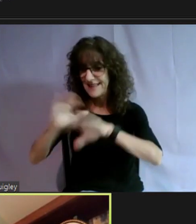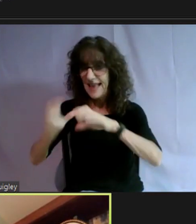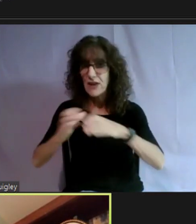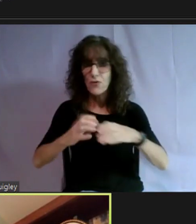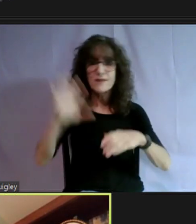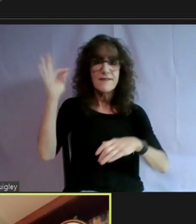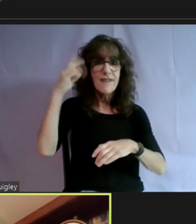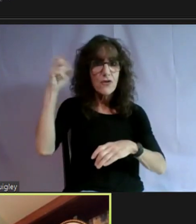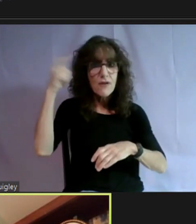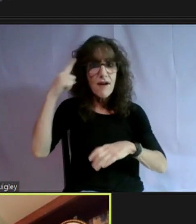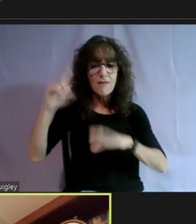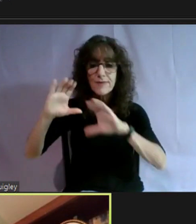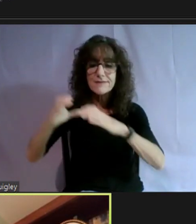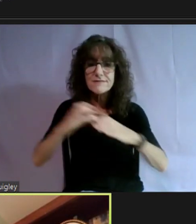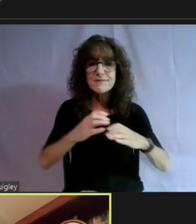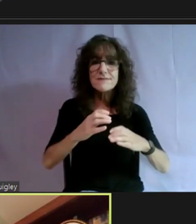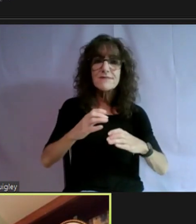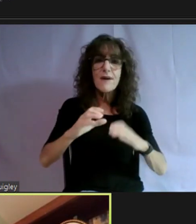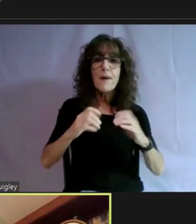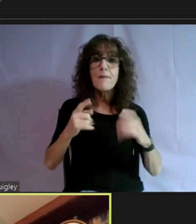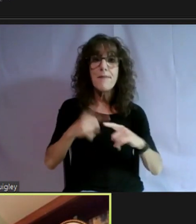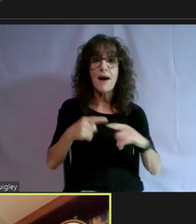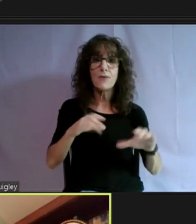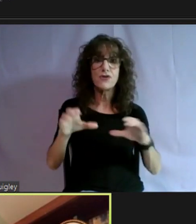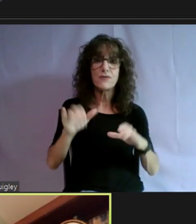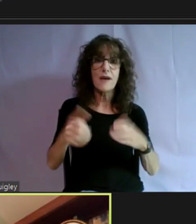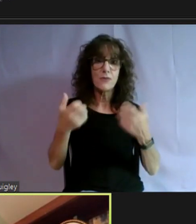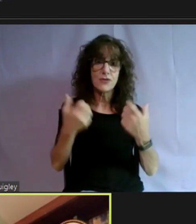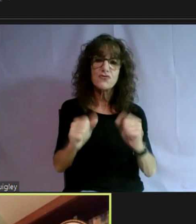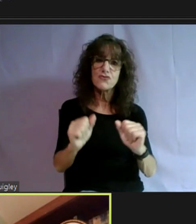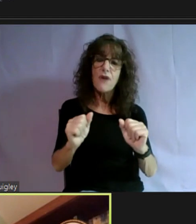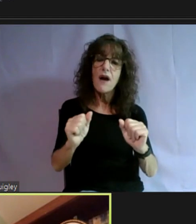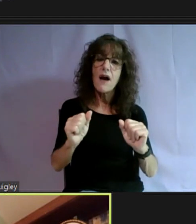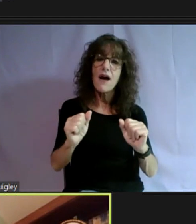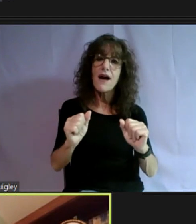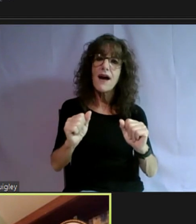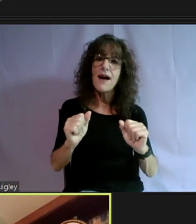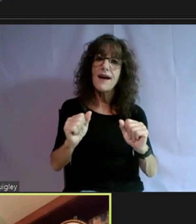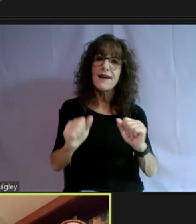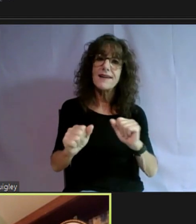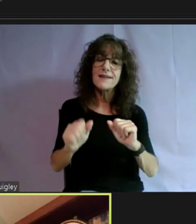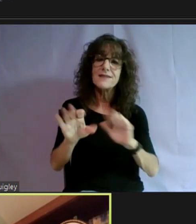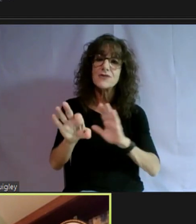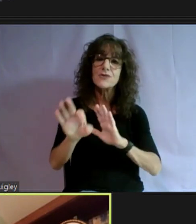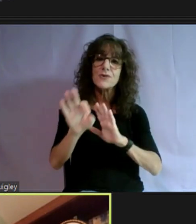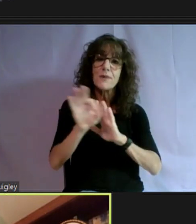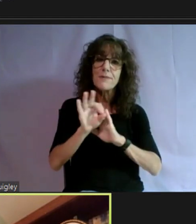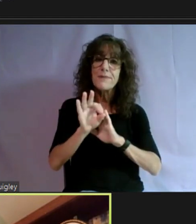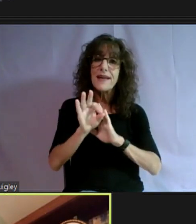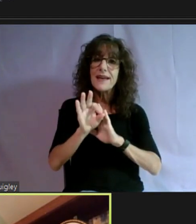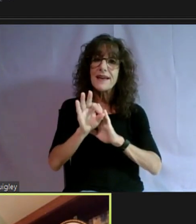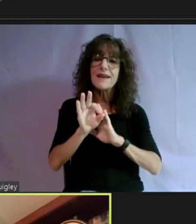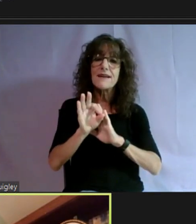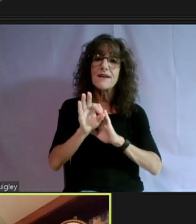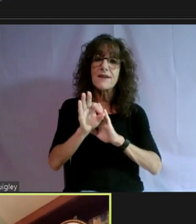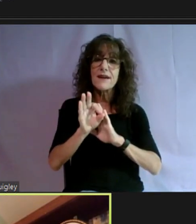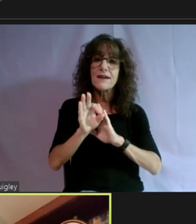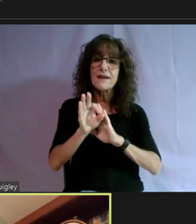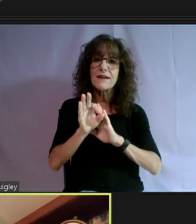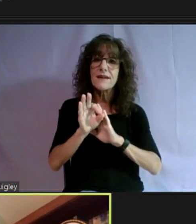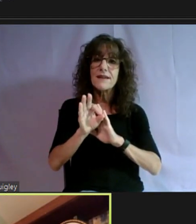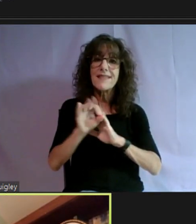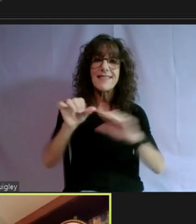some cases even us. But when we do it, we really do try to pick the things that that